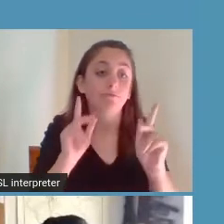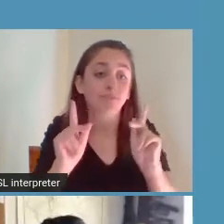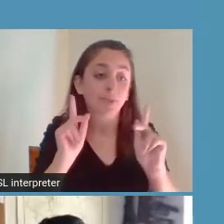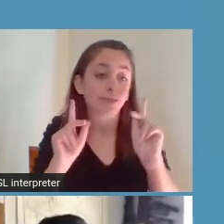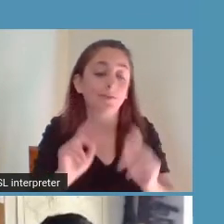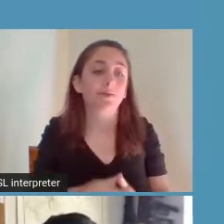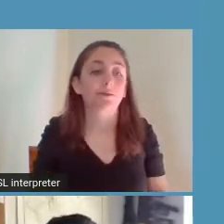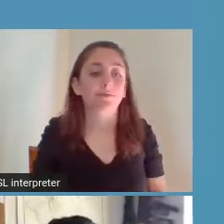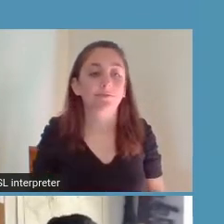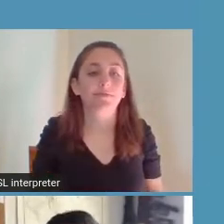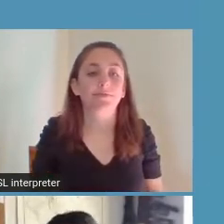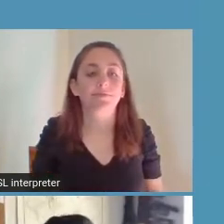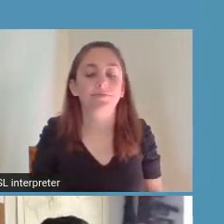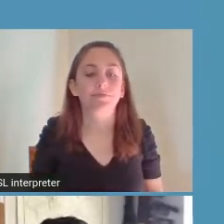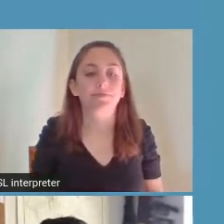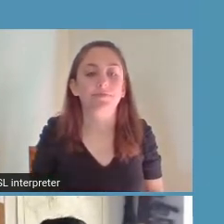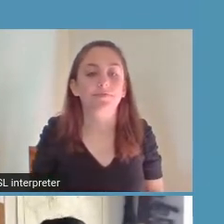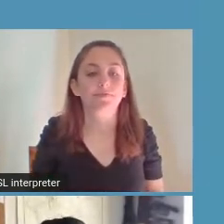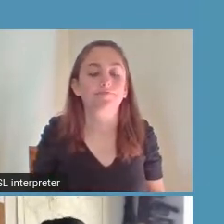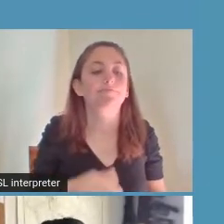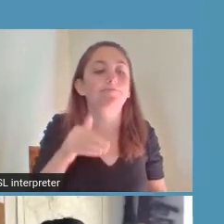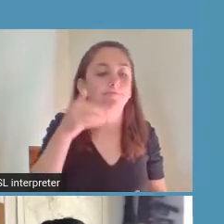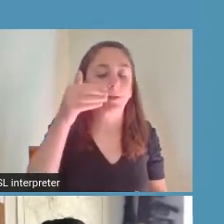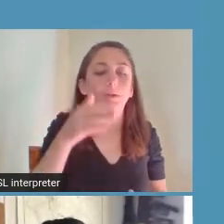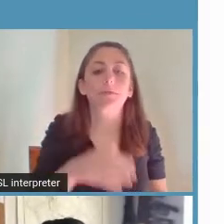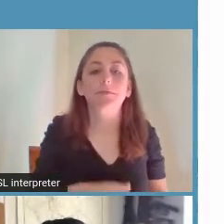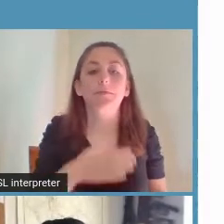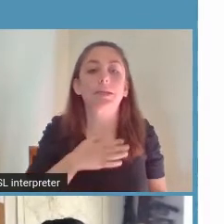story. Next slide, please.